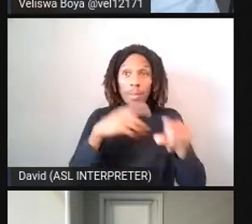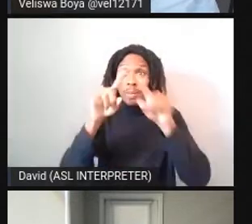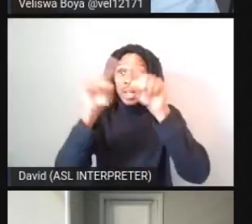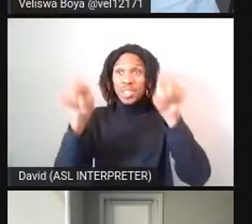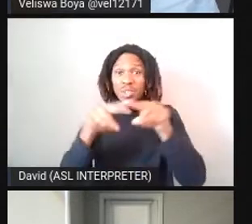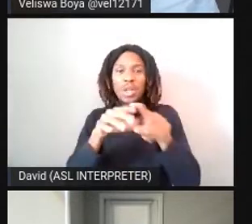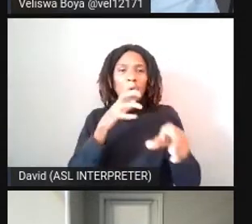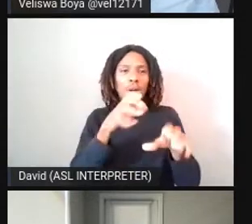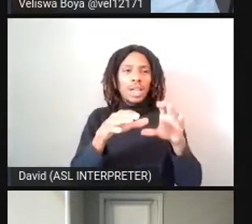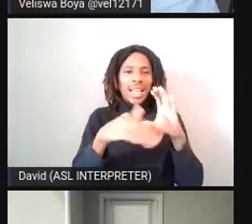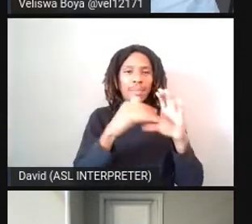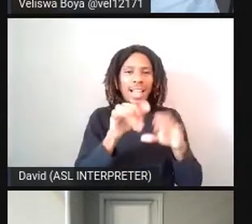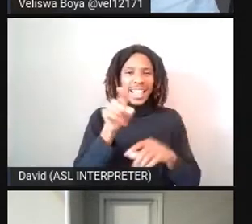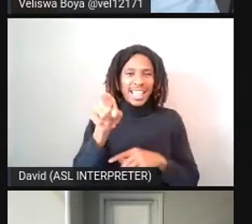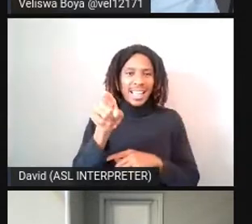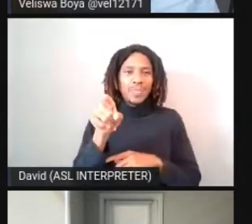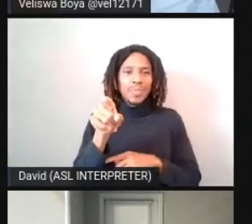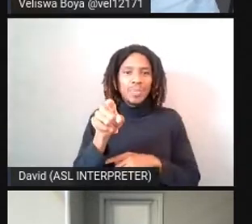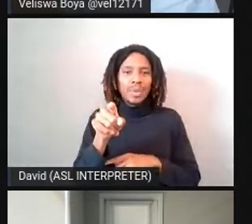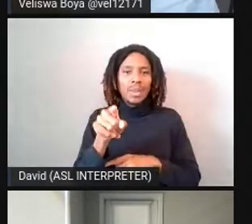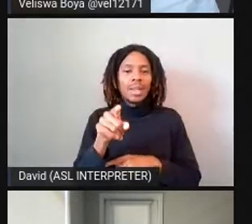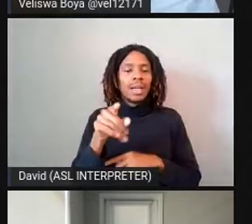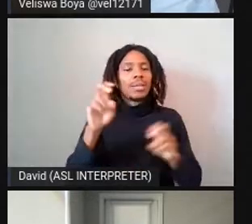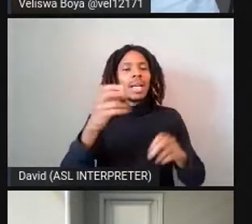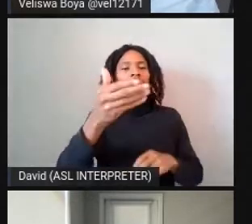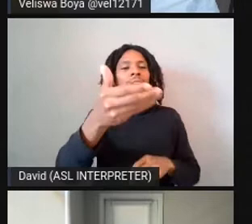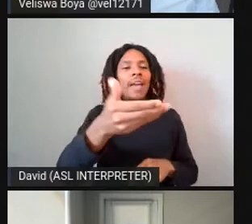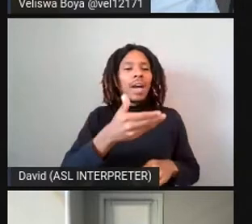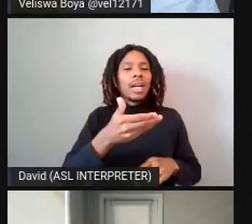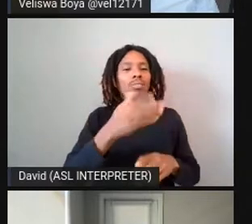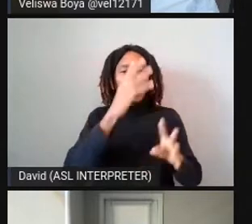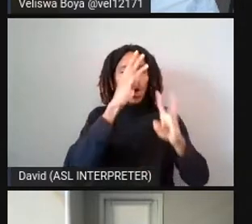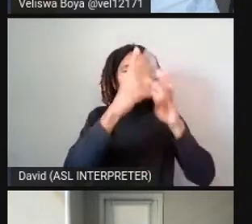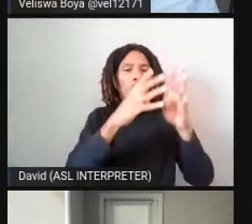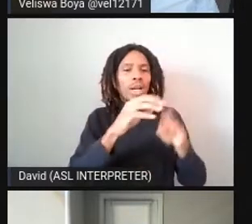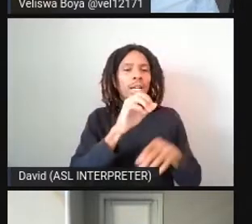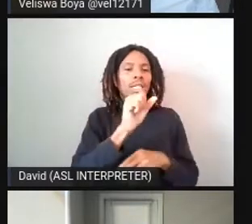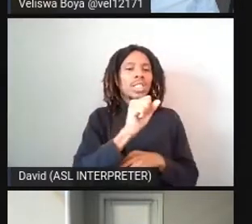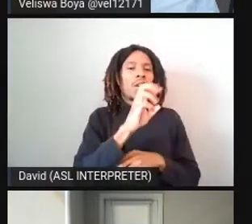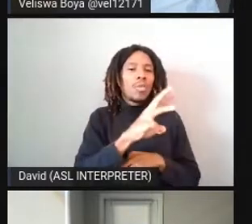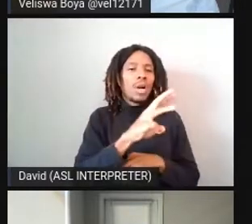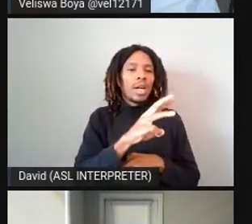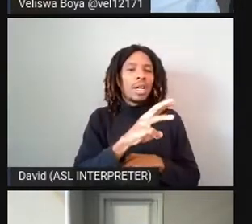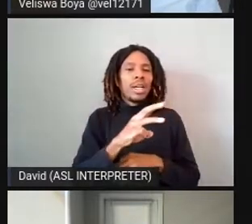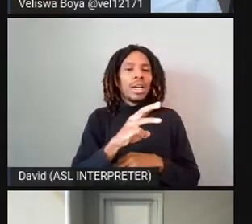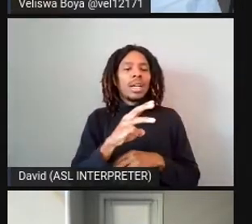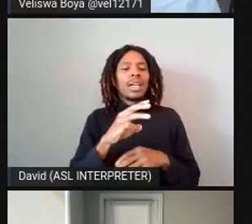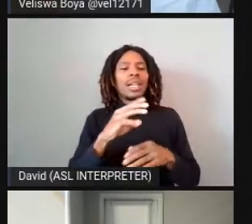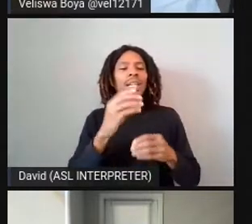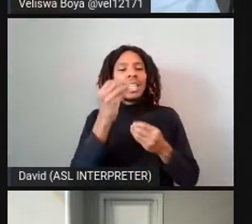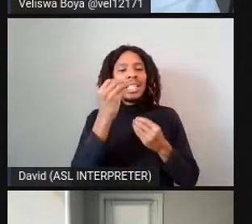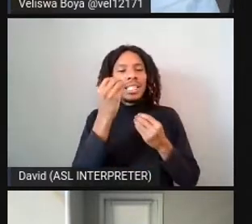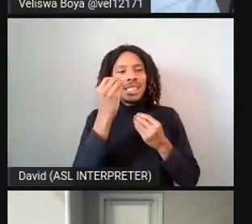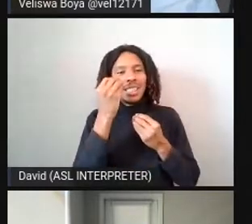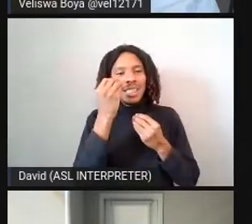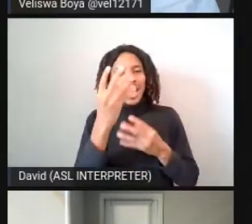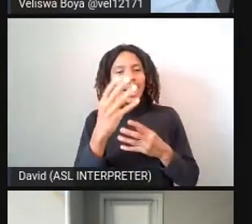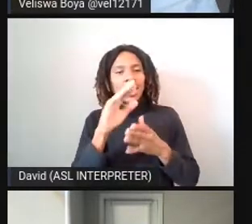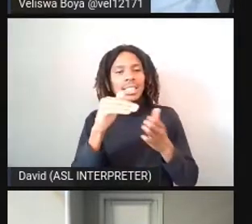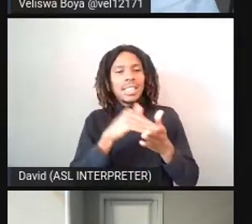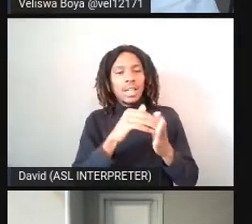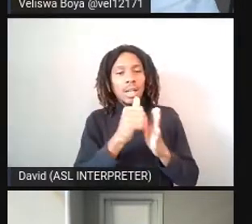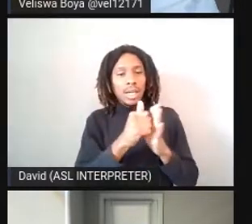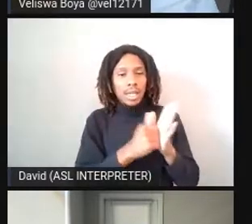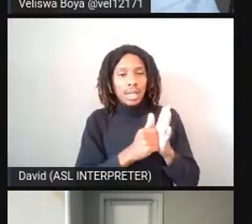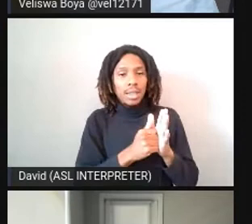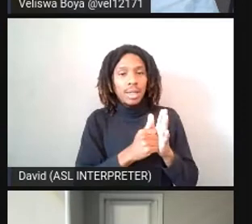screen. This email is inviting you to create a software-defined data center account. So when you click on it, it's going